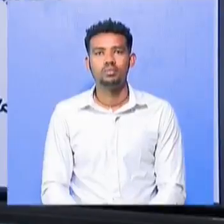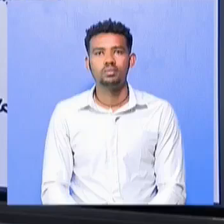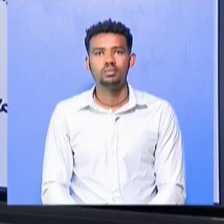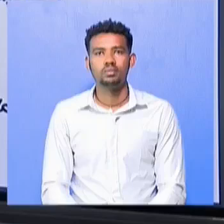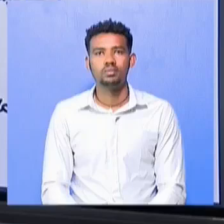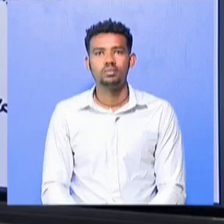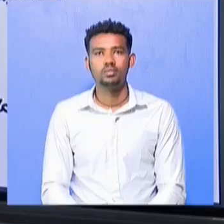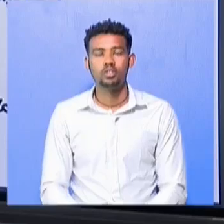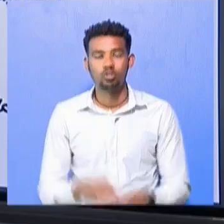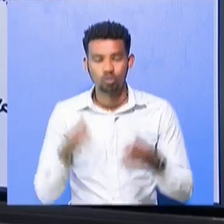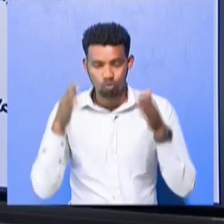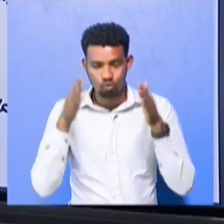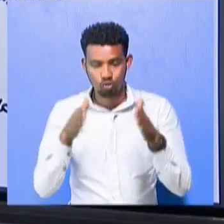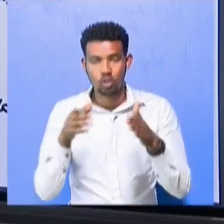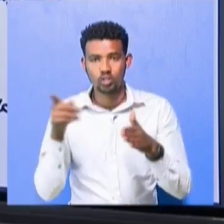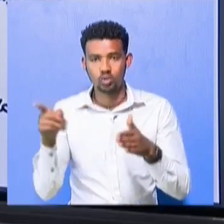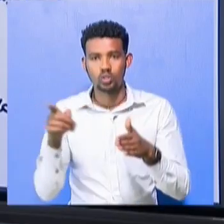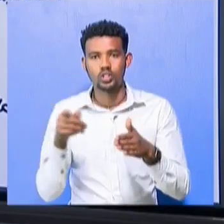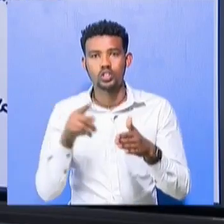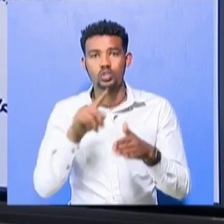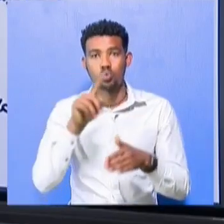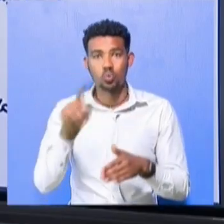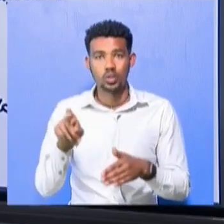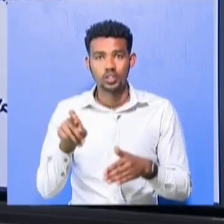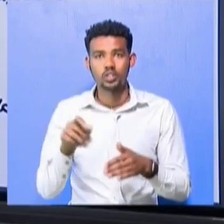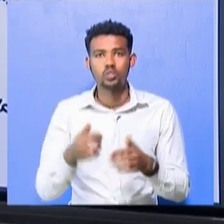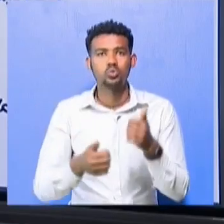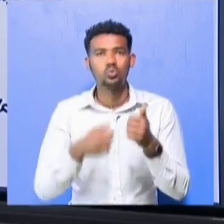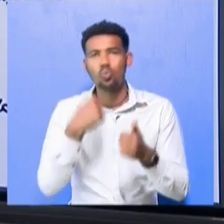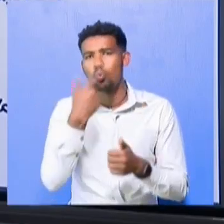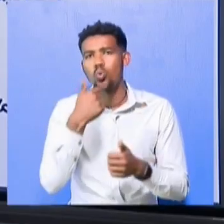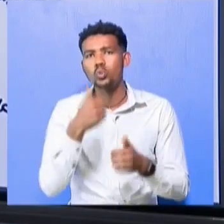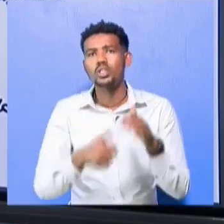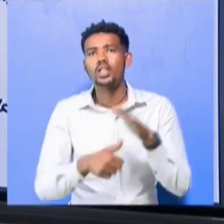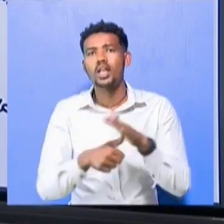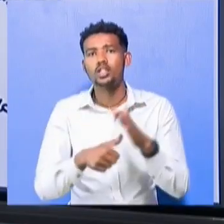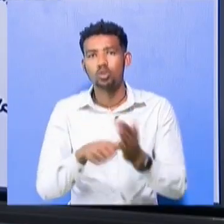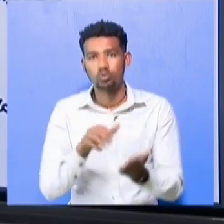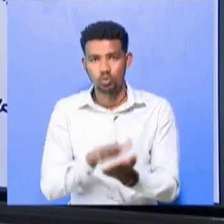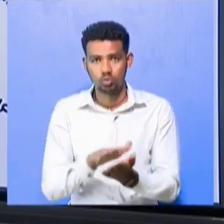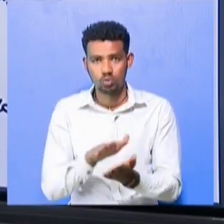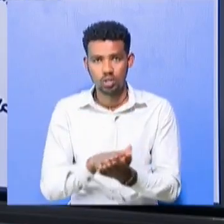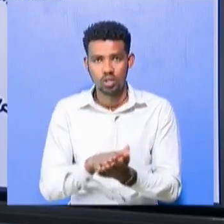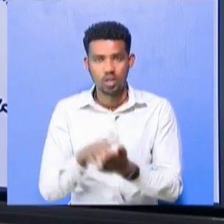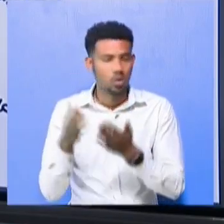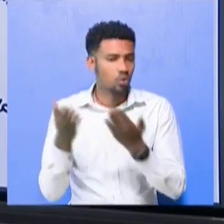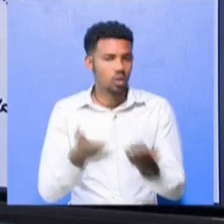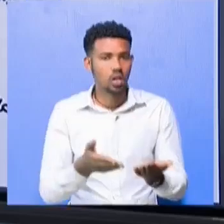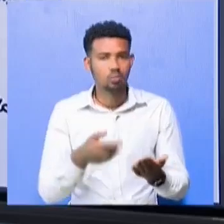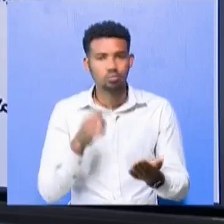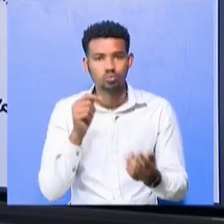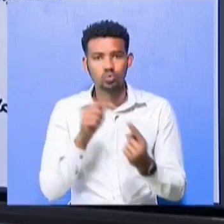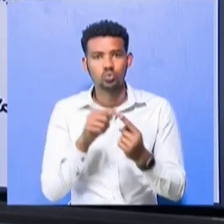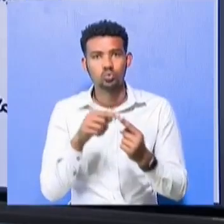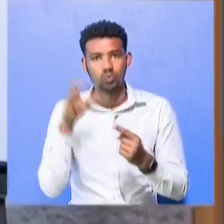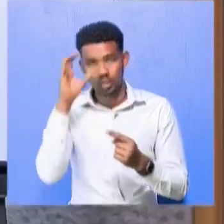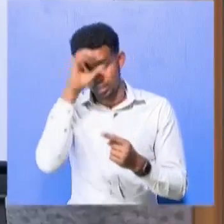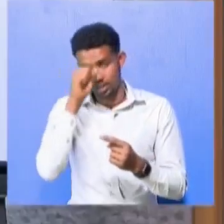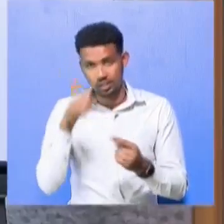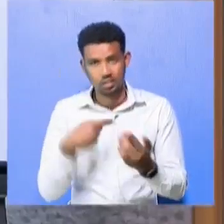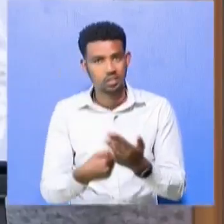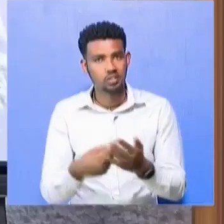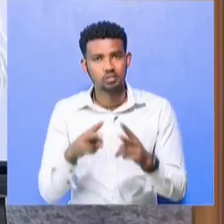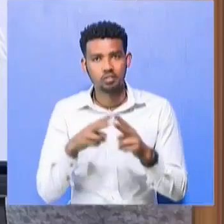So focus on these questions. Who is the director of the school? You are welcome to guess whoever it is. But your